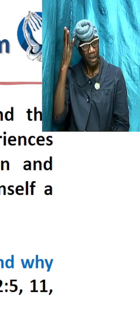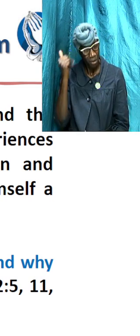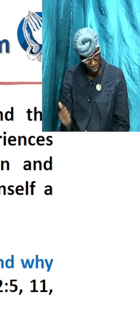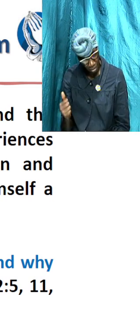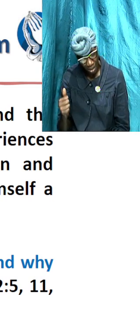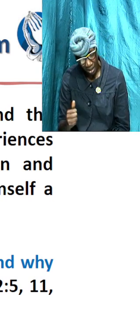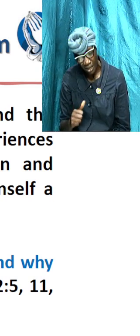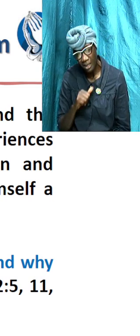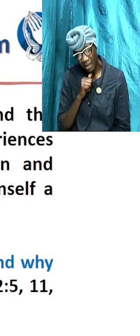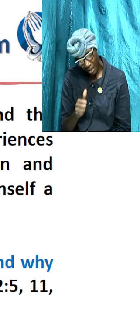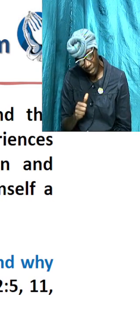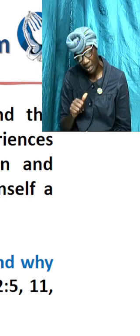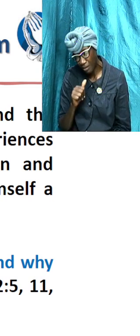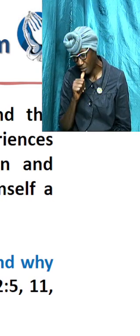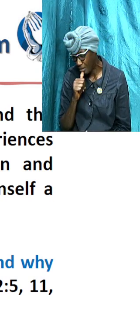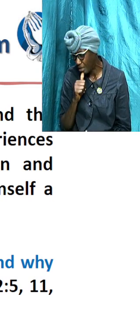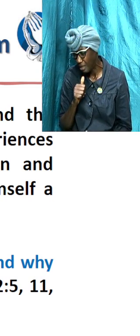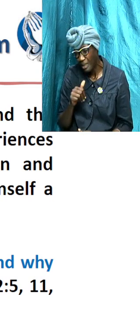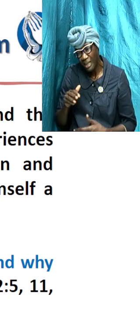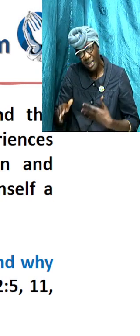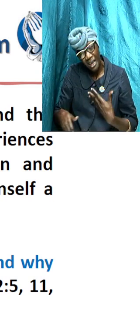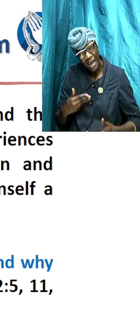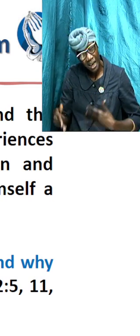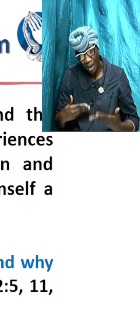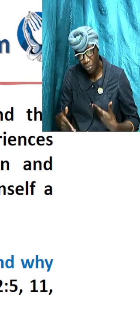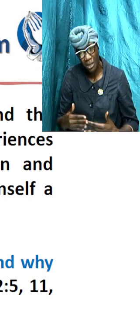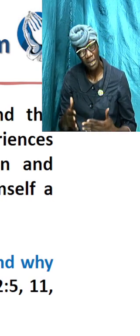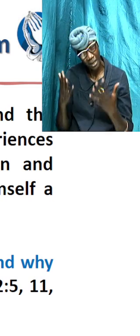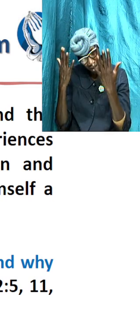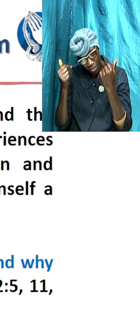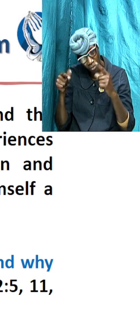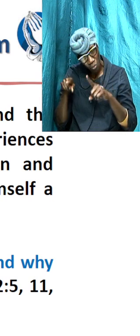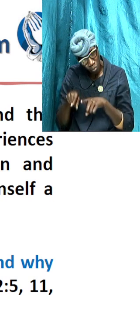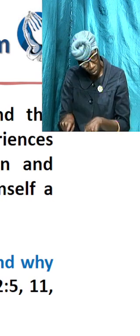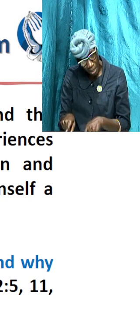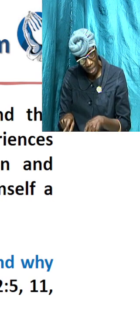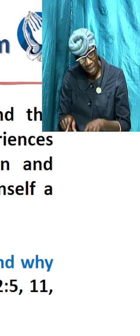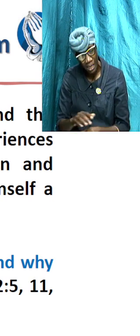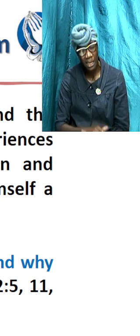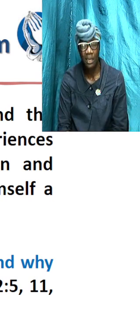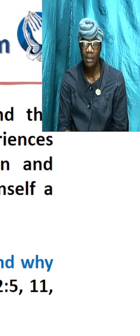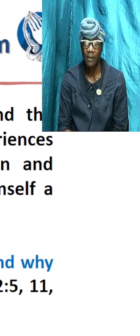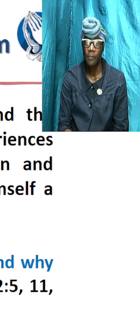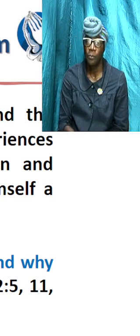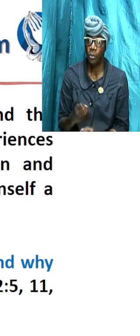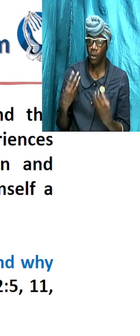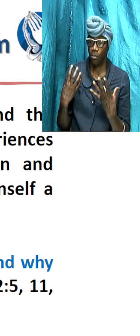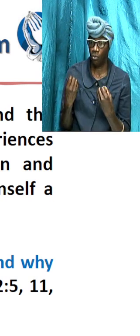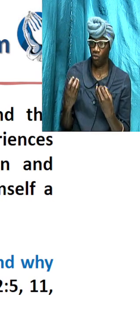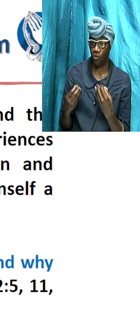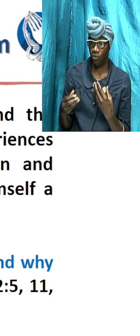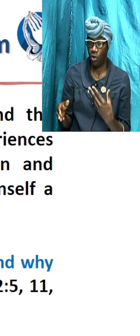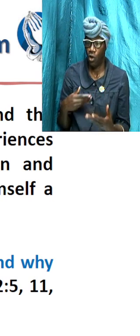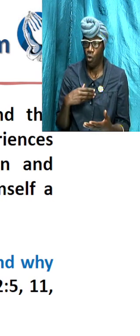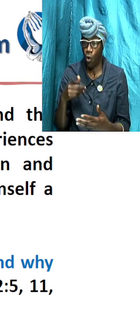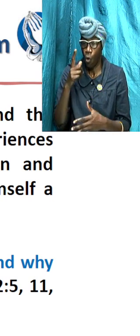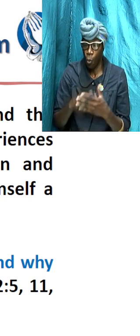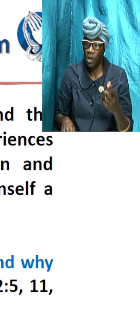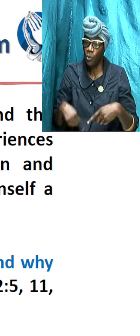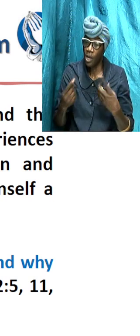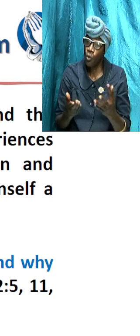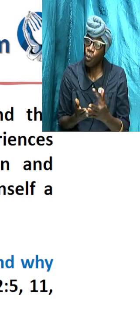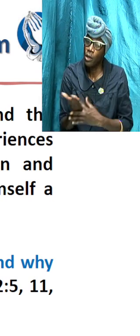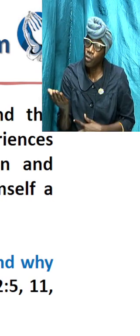disquieted in me? Amen. In a similar way, a lot of us, based on what we have been going through, we are asking